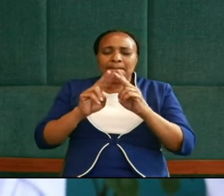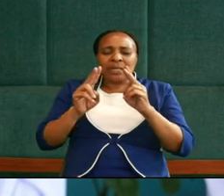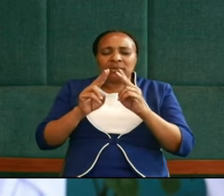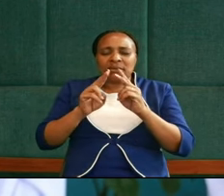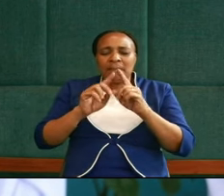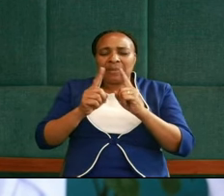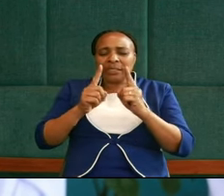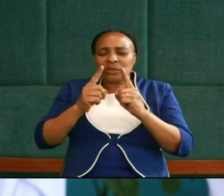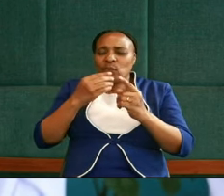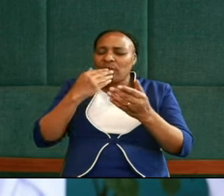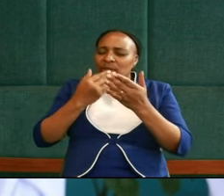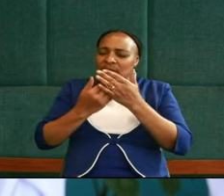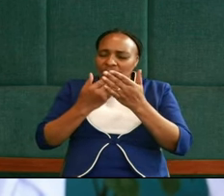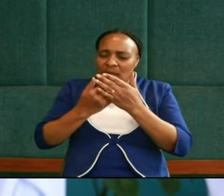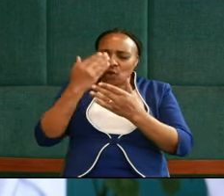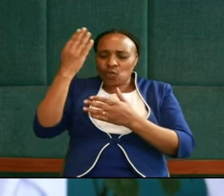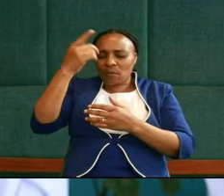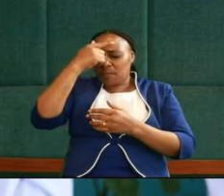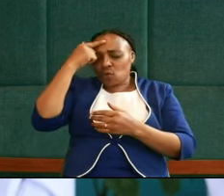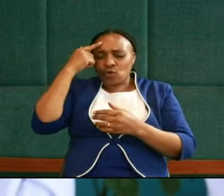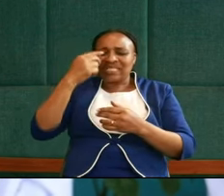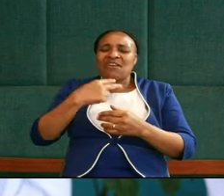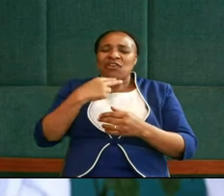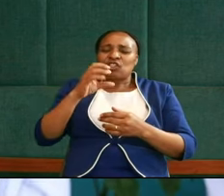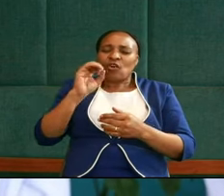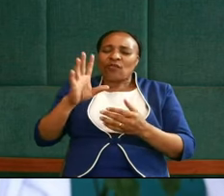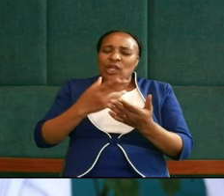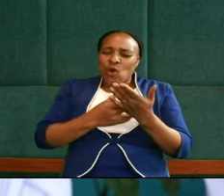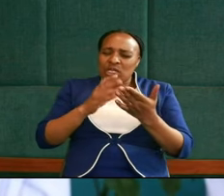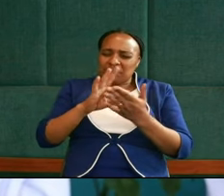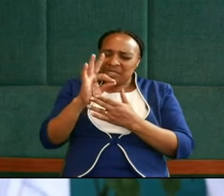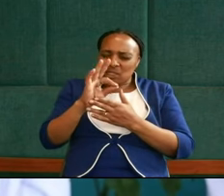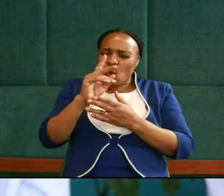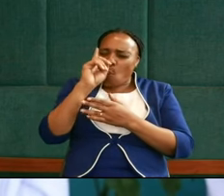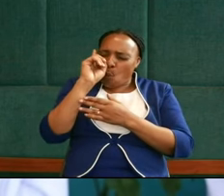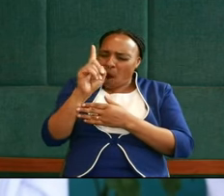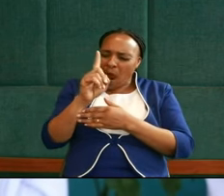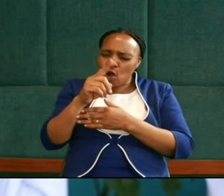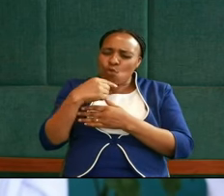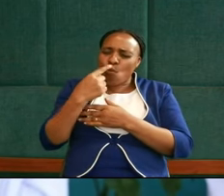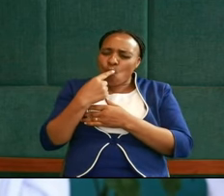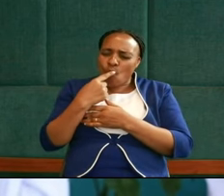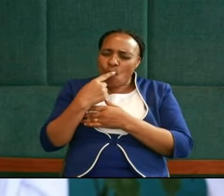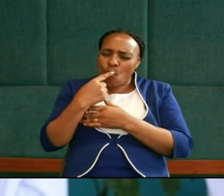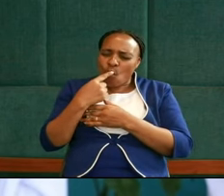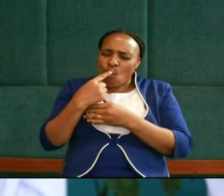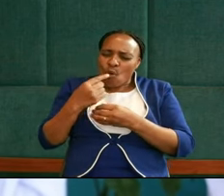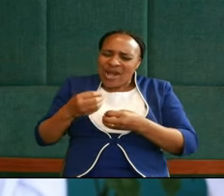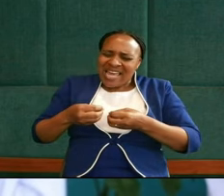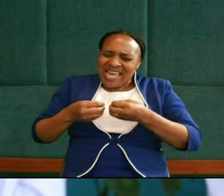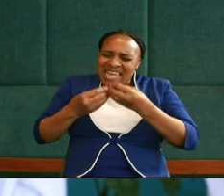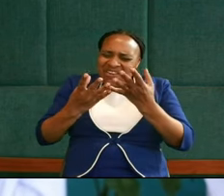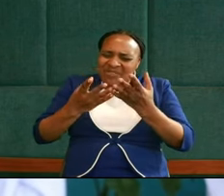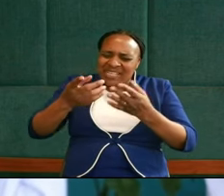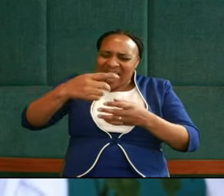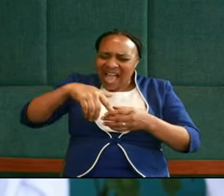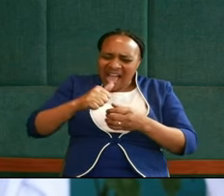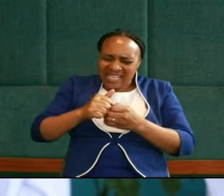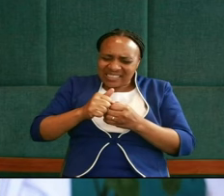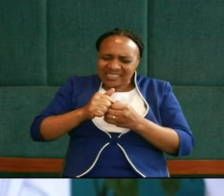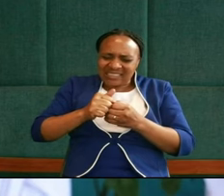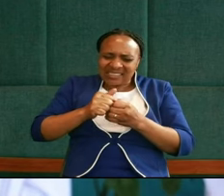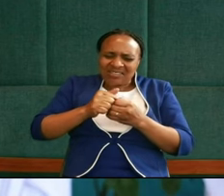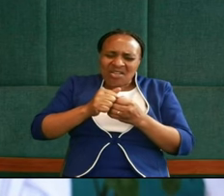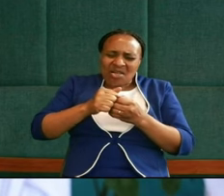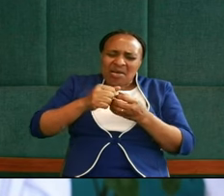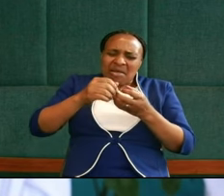of the outpouring of the Holy Spirit. The one who pleads and brings conviction